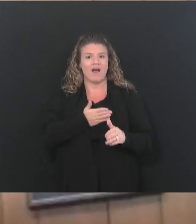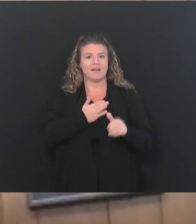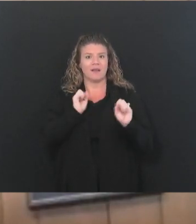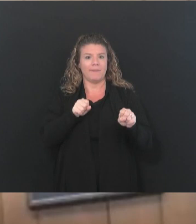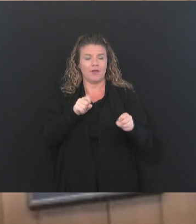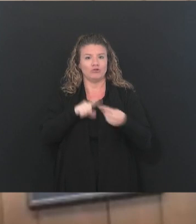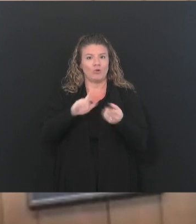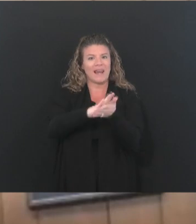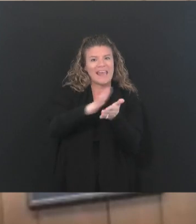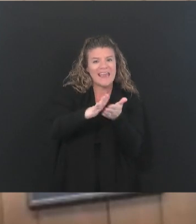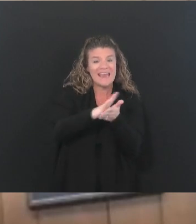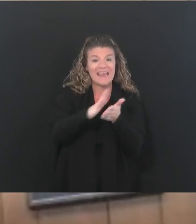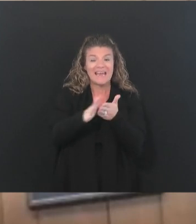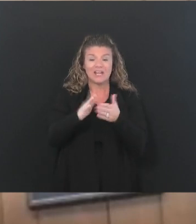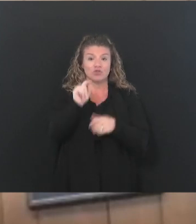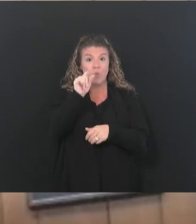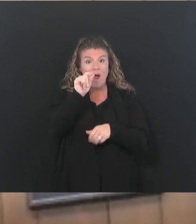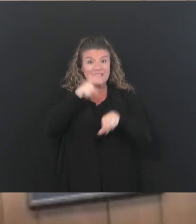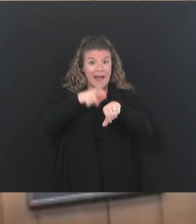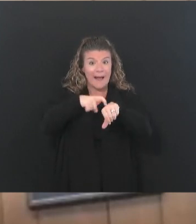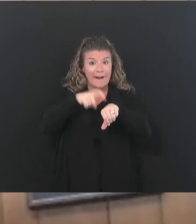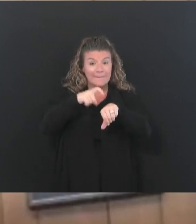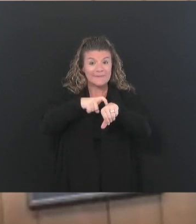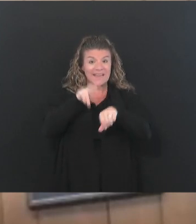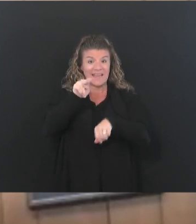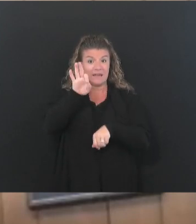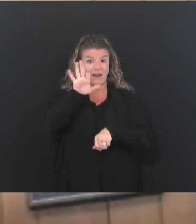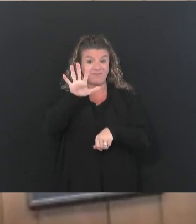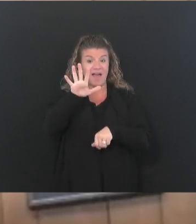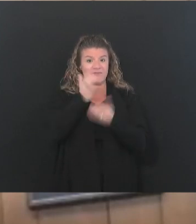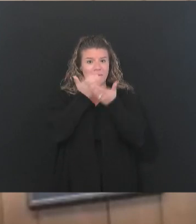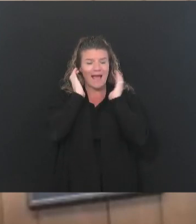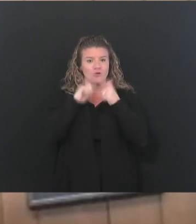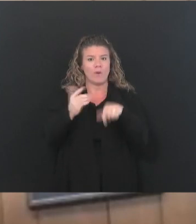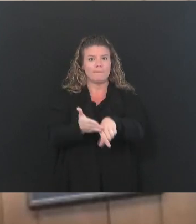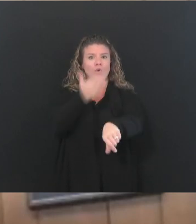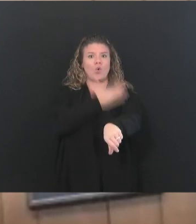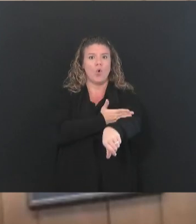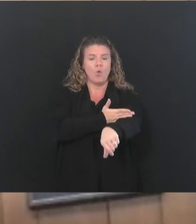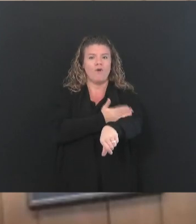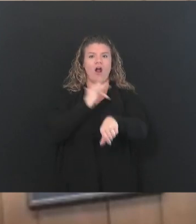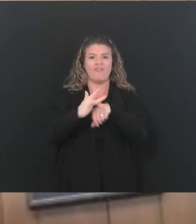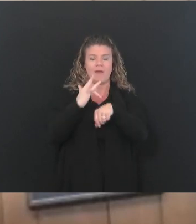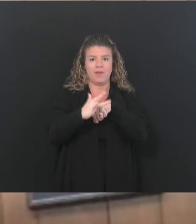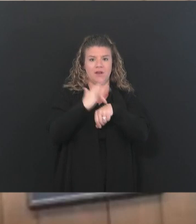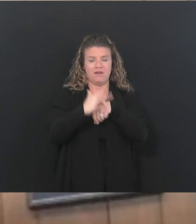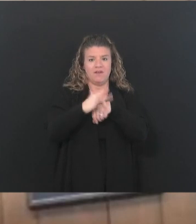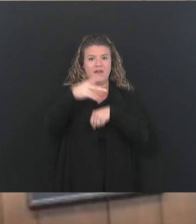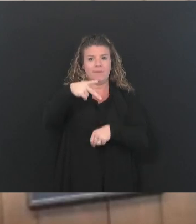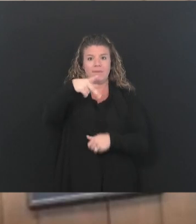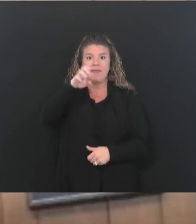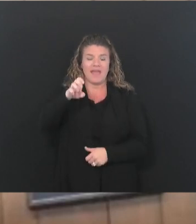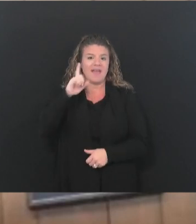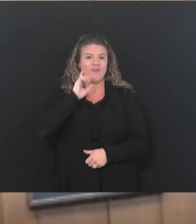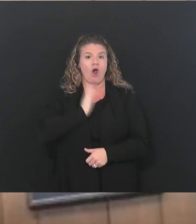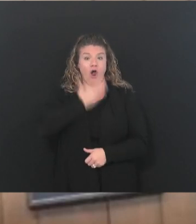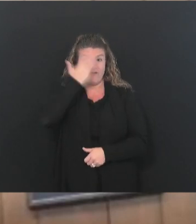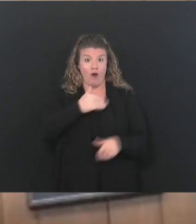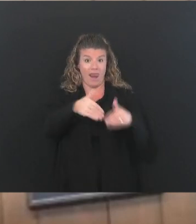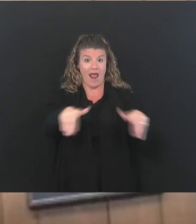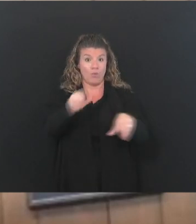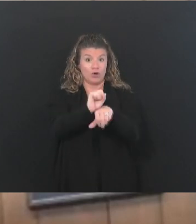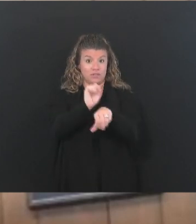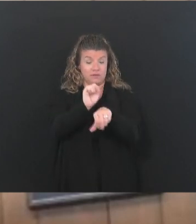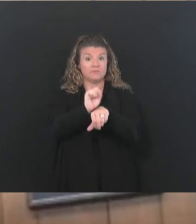over 20 different times N95 masks to improve our availability of PPE for our frontline